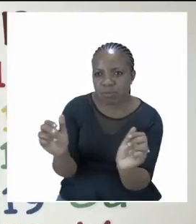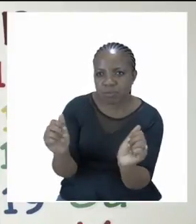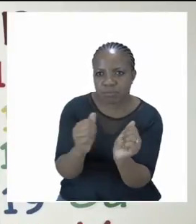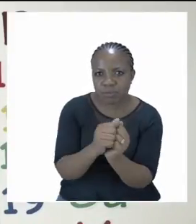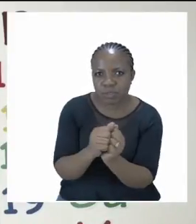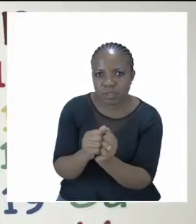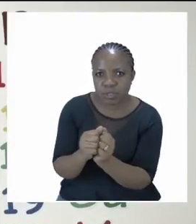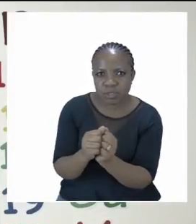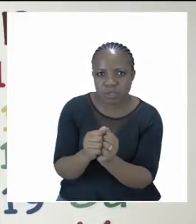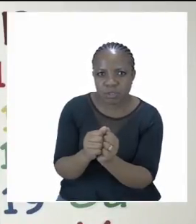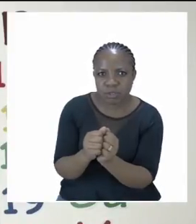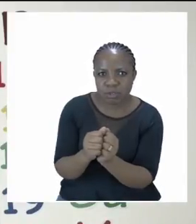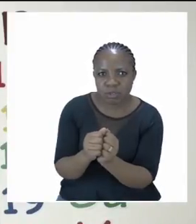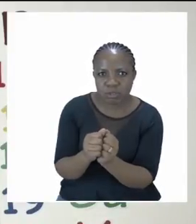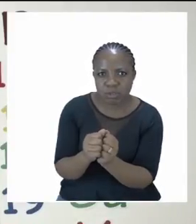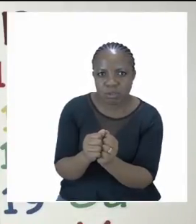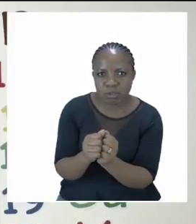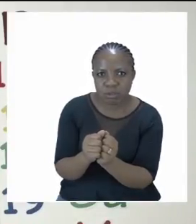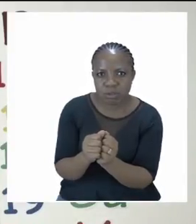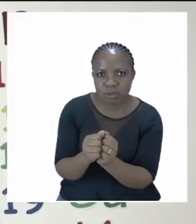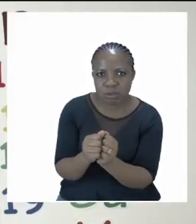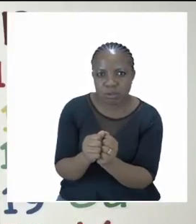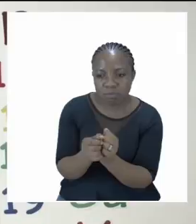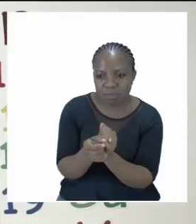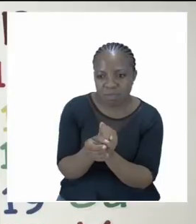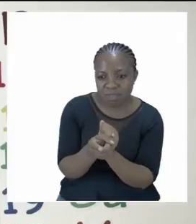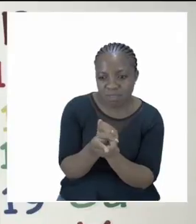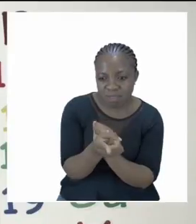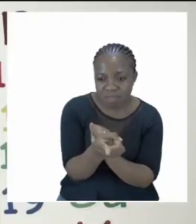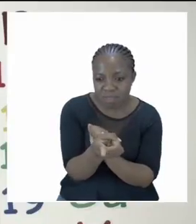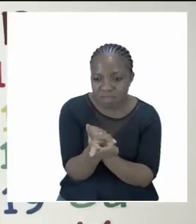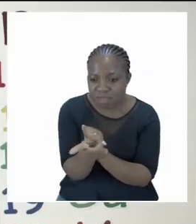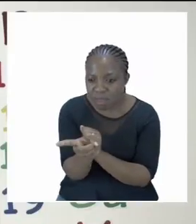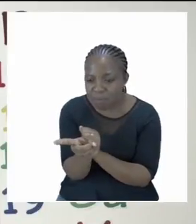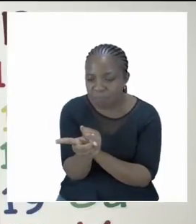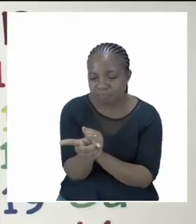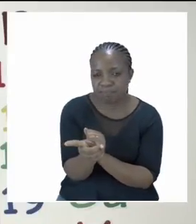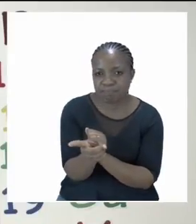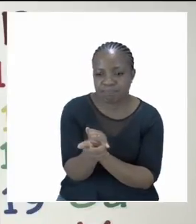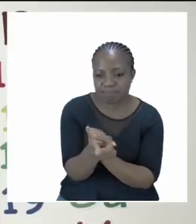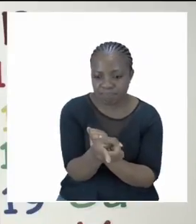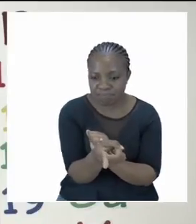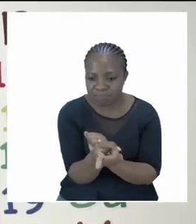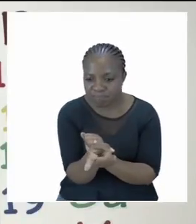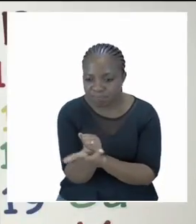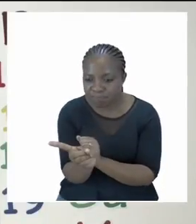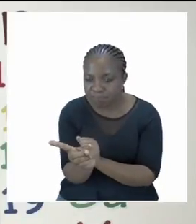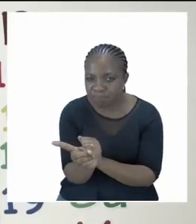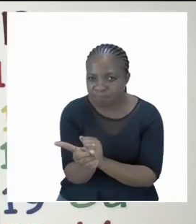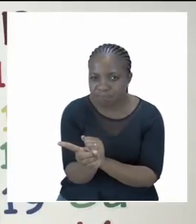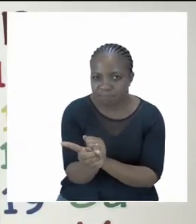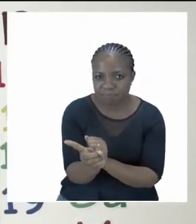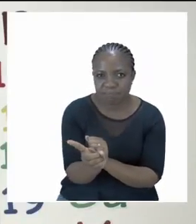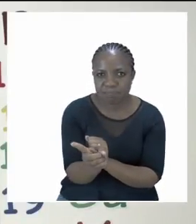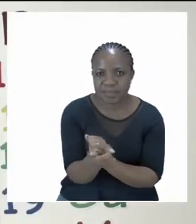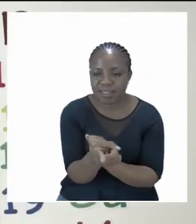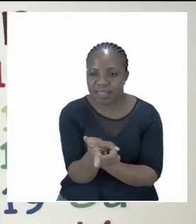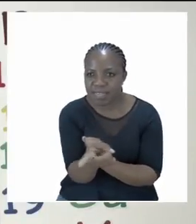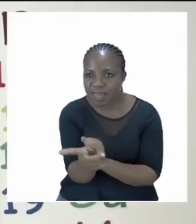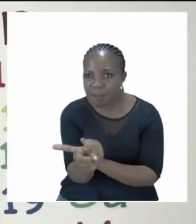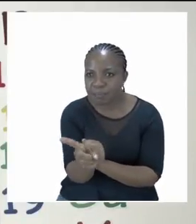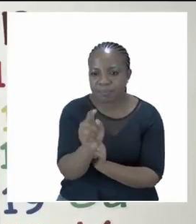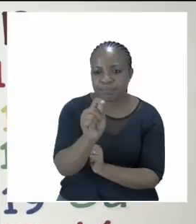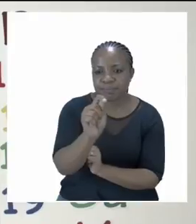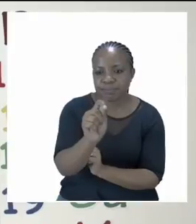we say them. Them. Everybody,